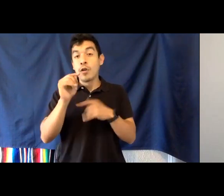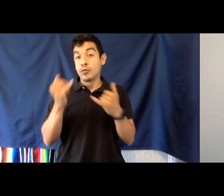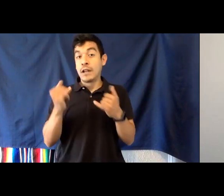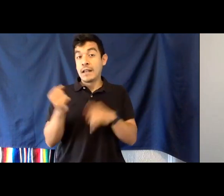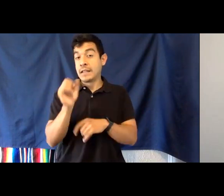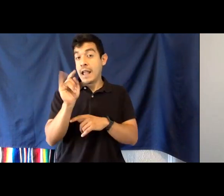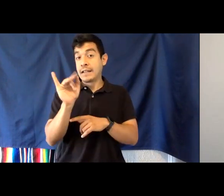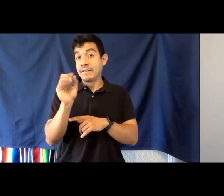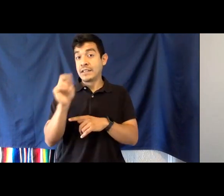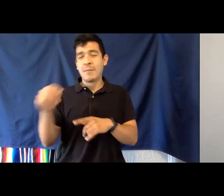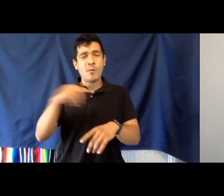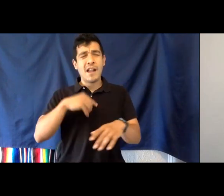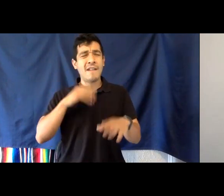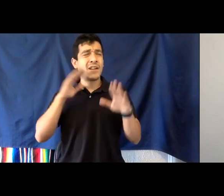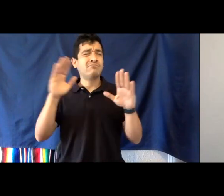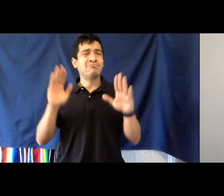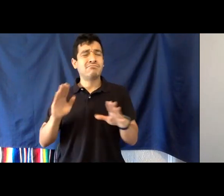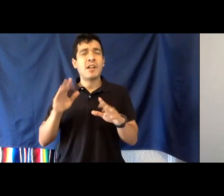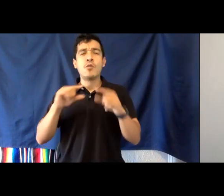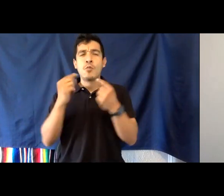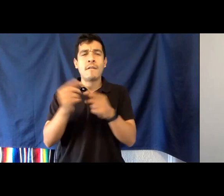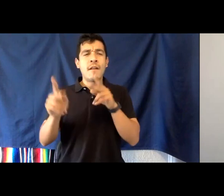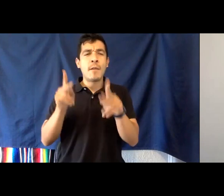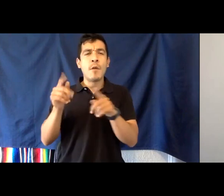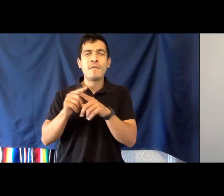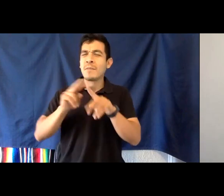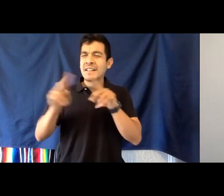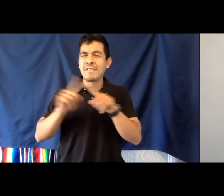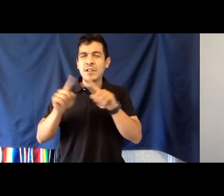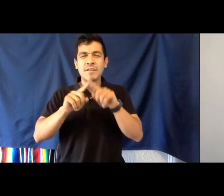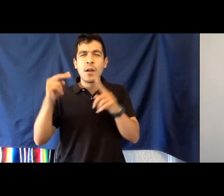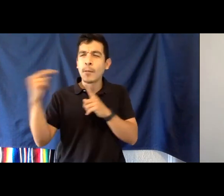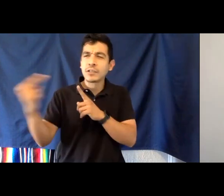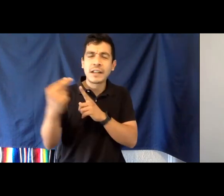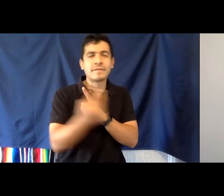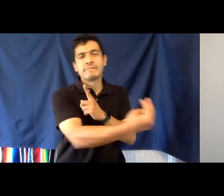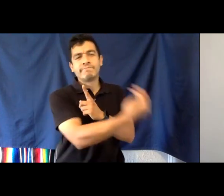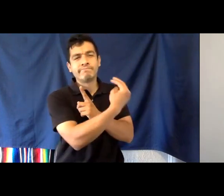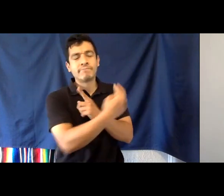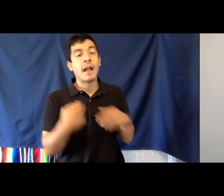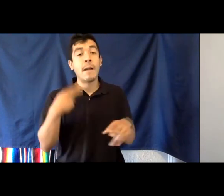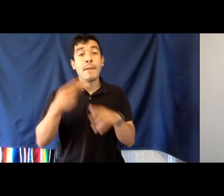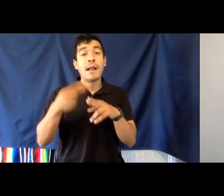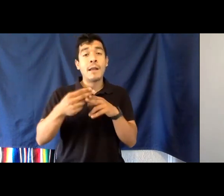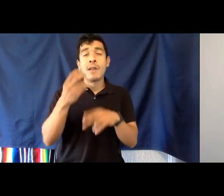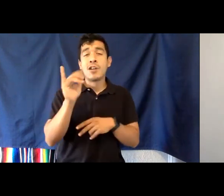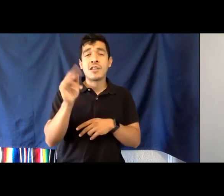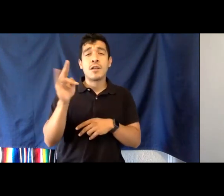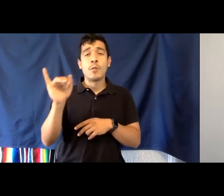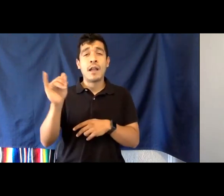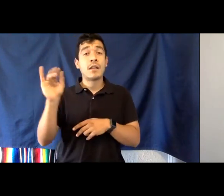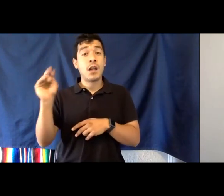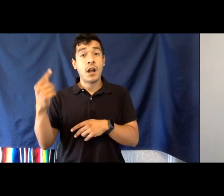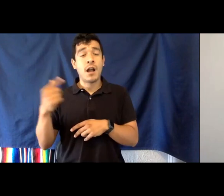folks coming from a range of perspectives. Again, my name is Chi-Wei Yang. I am an Asian American man with black